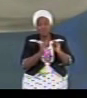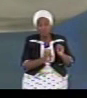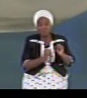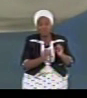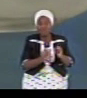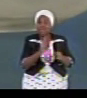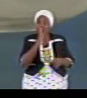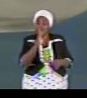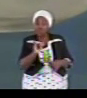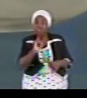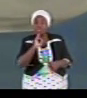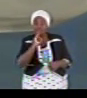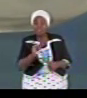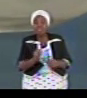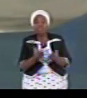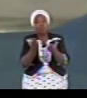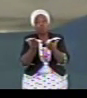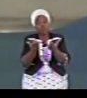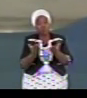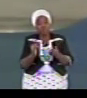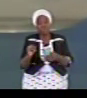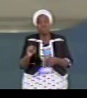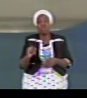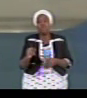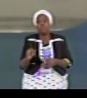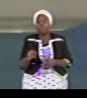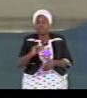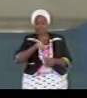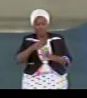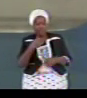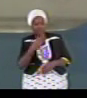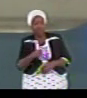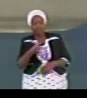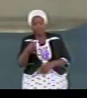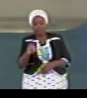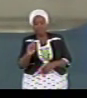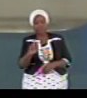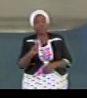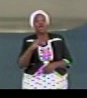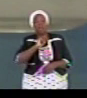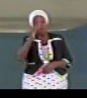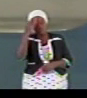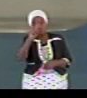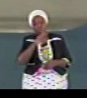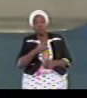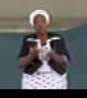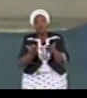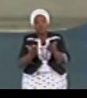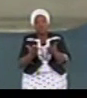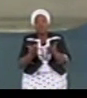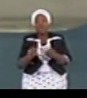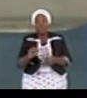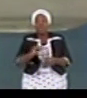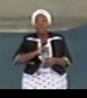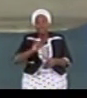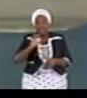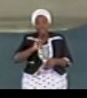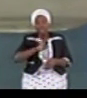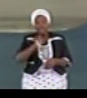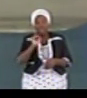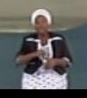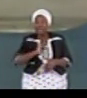indeed is willing. I can tell. Peter, I know you're willing. I can tell. John, I know you're